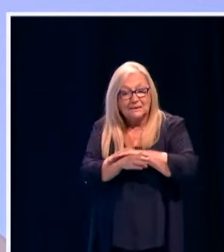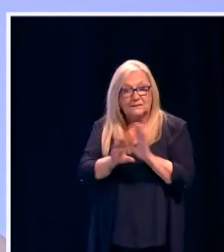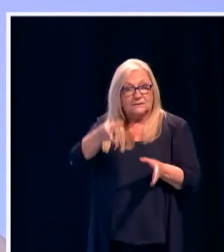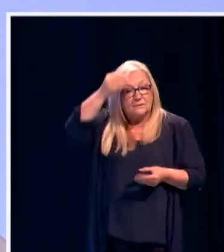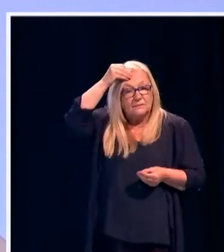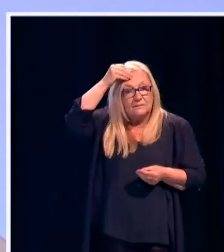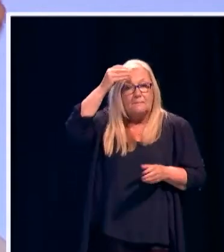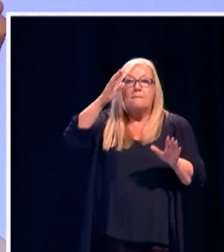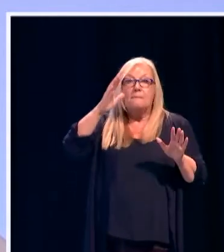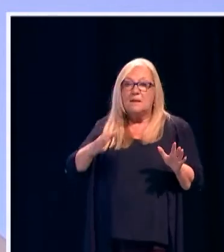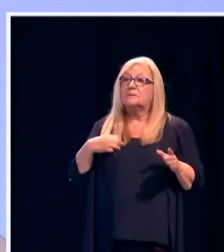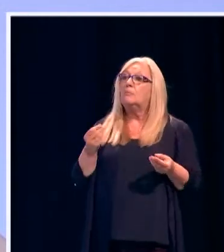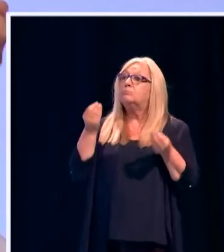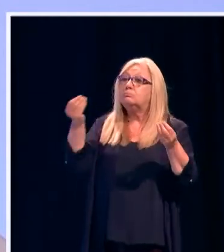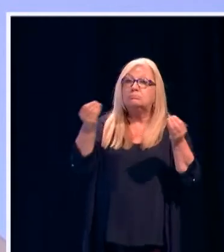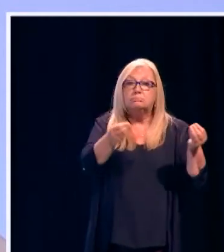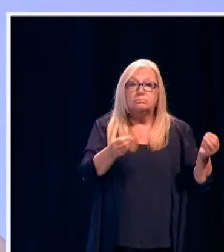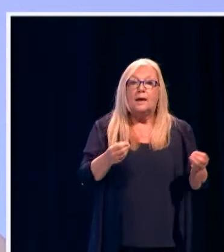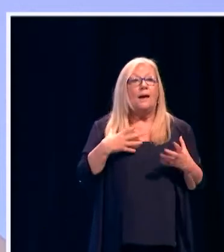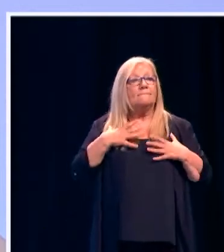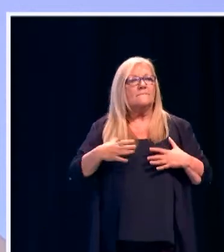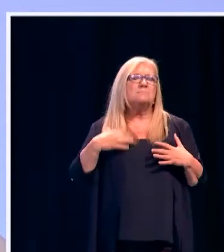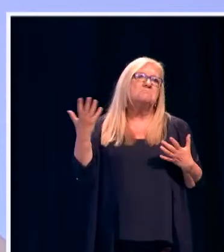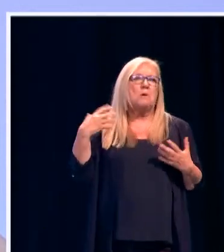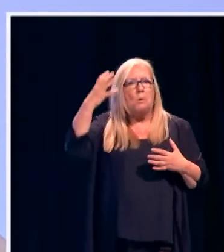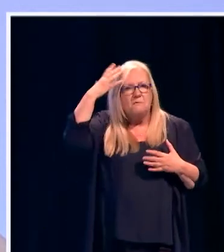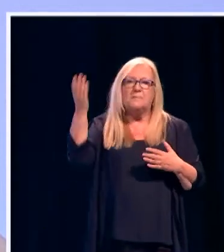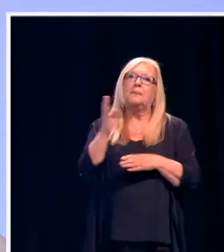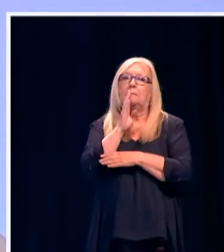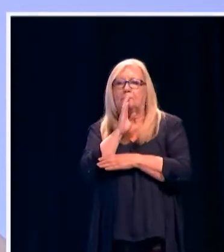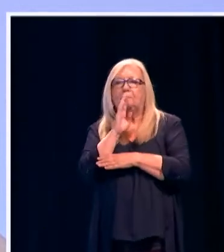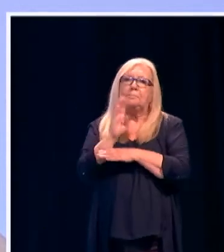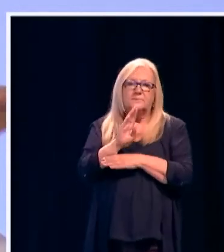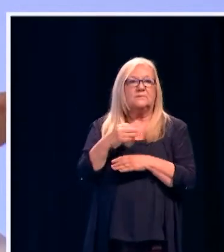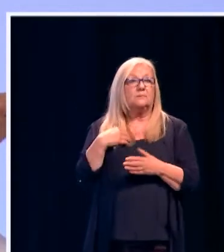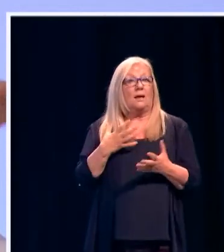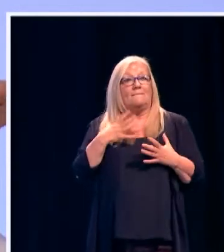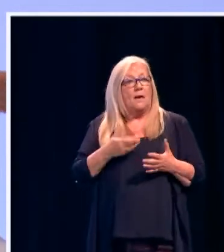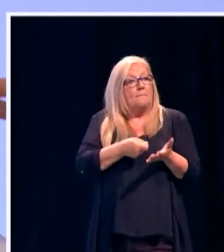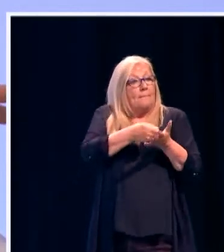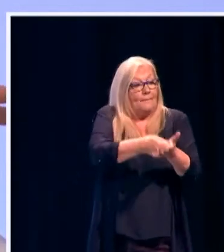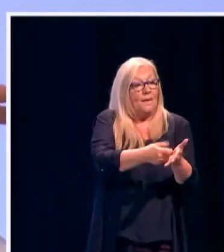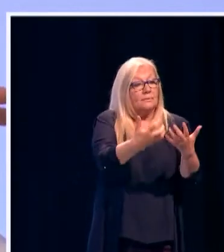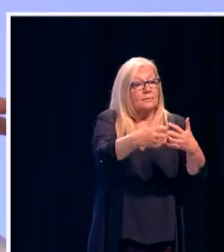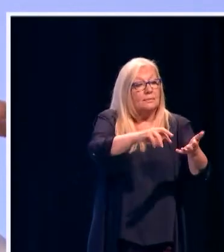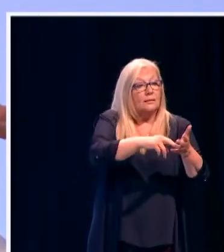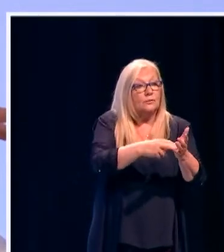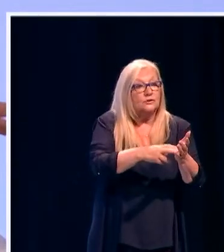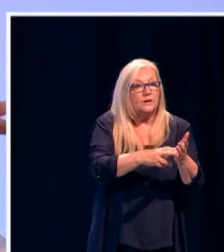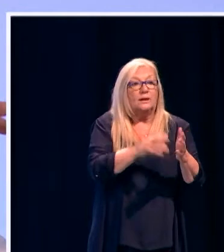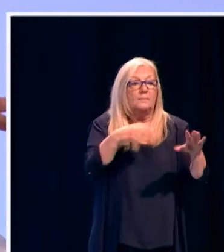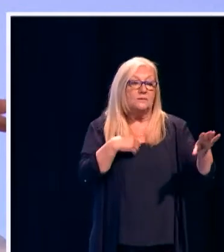on the tick list of importance when we buy our technology. When we do that, everybody takes notice.